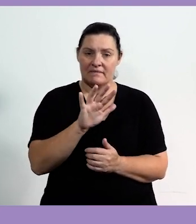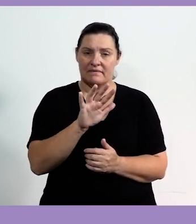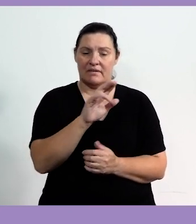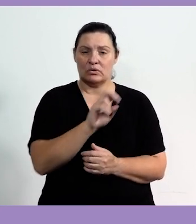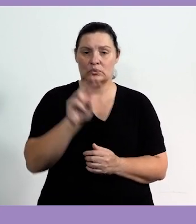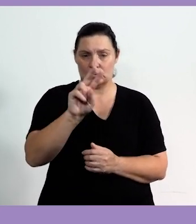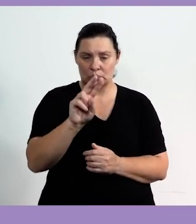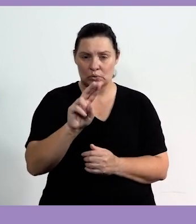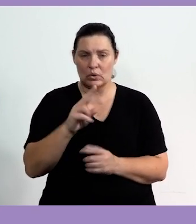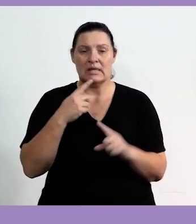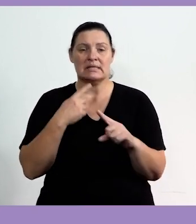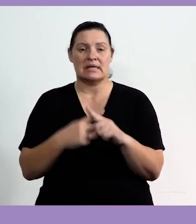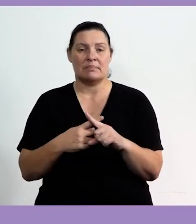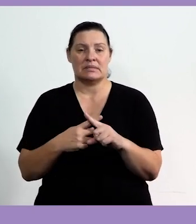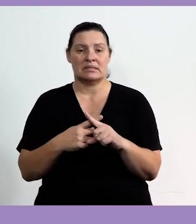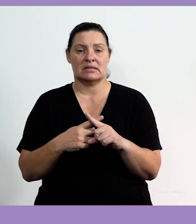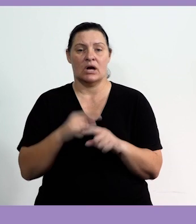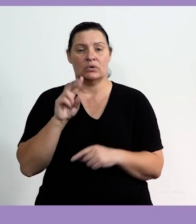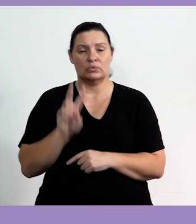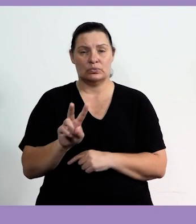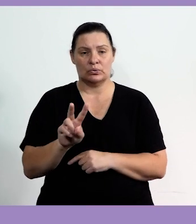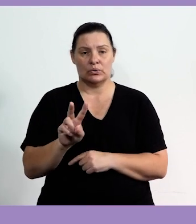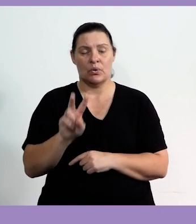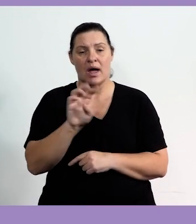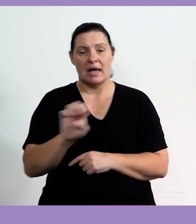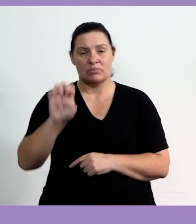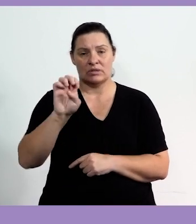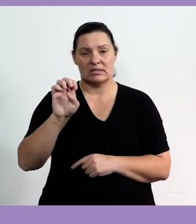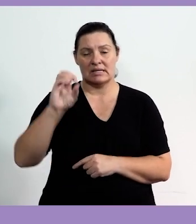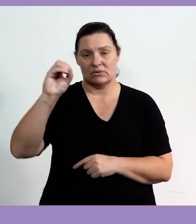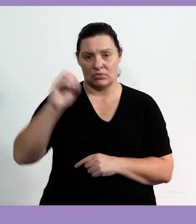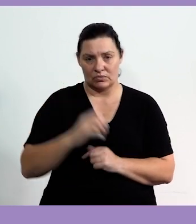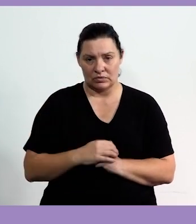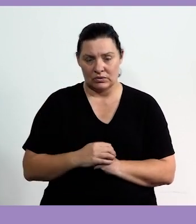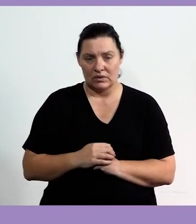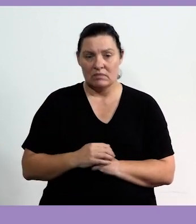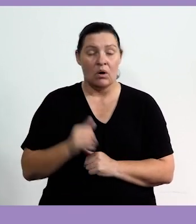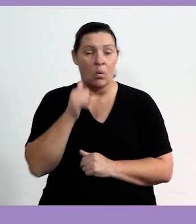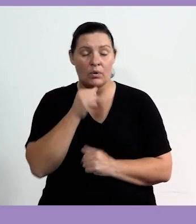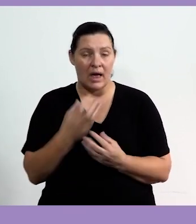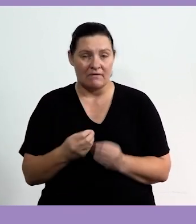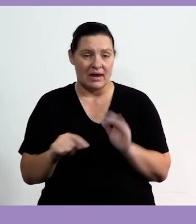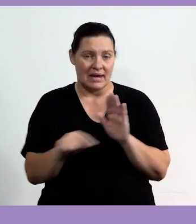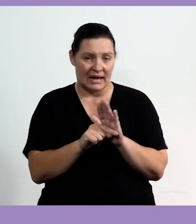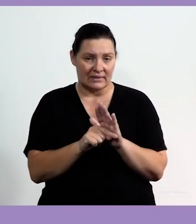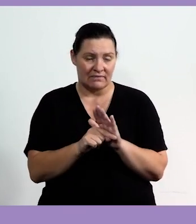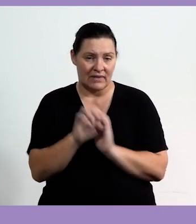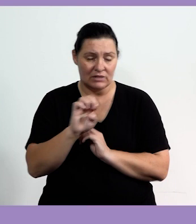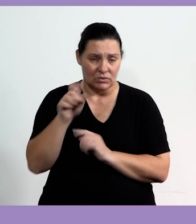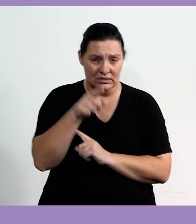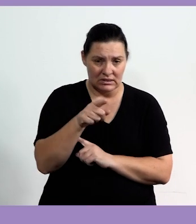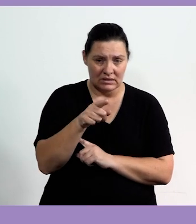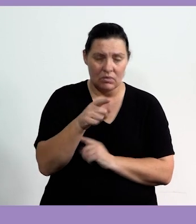to have 5 to the exponent negative 2 multiplied by 2 to the exponent 0. And when we have